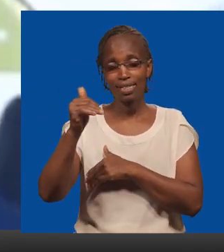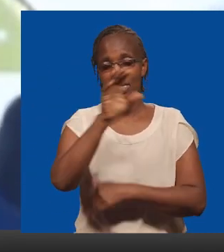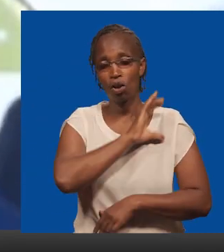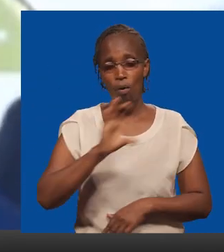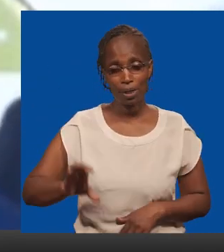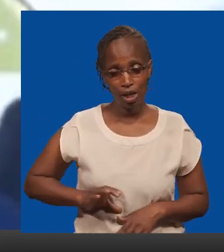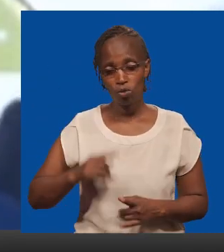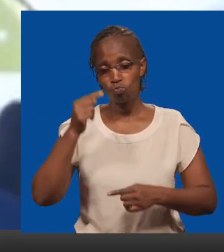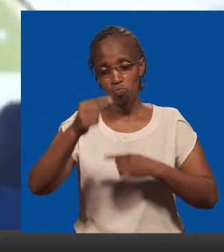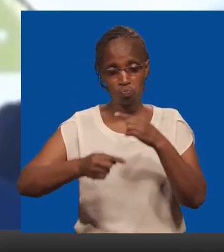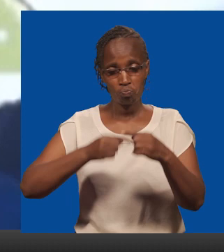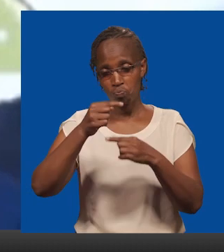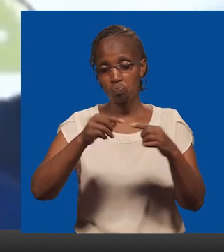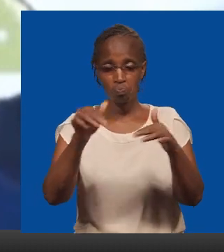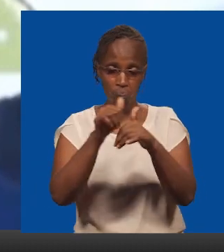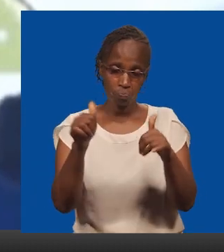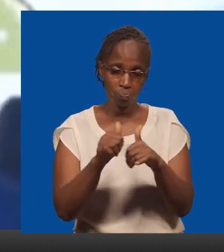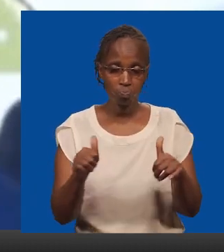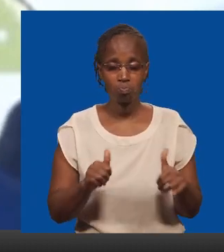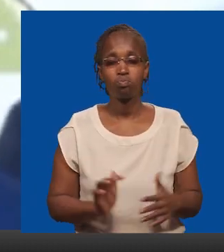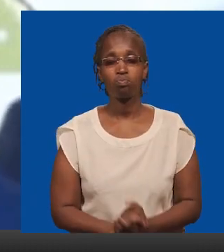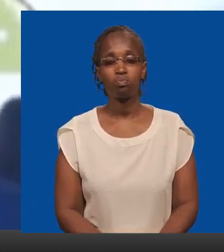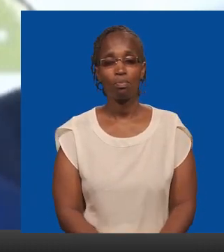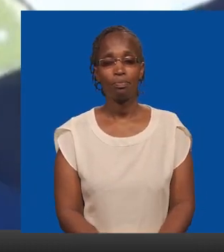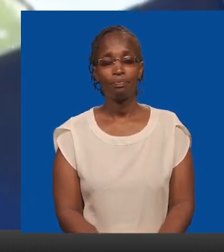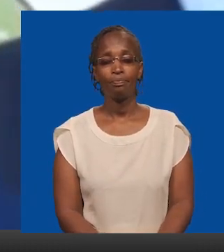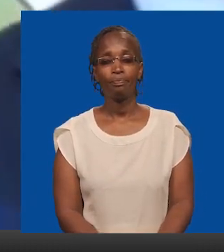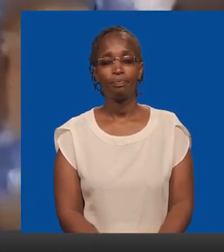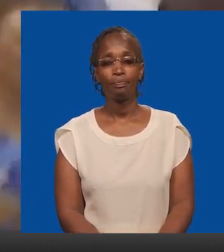commission will carry forward from where we have left. Thank